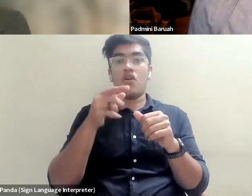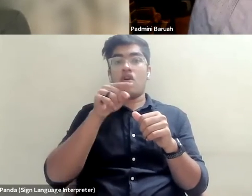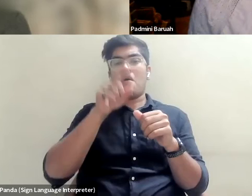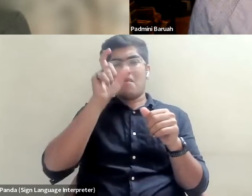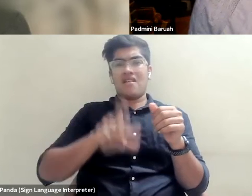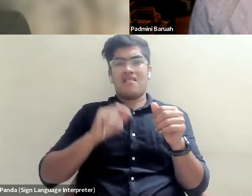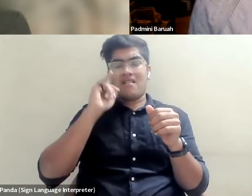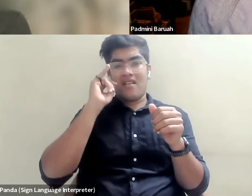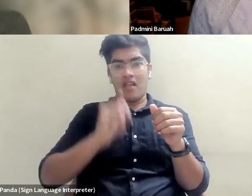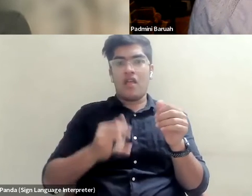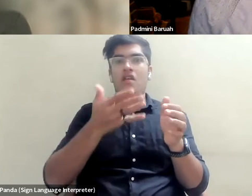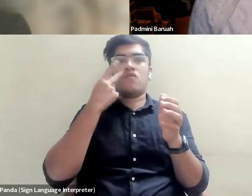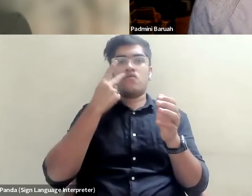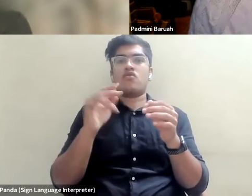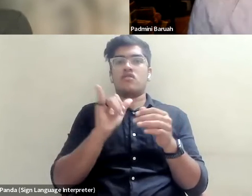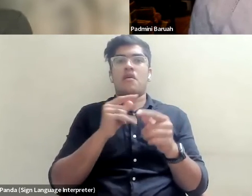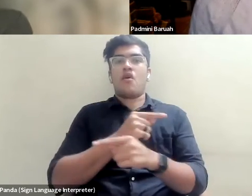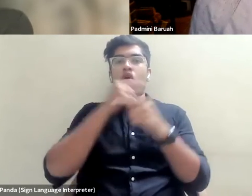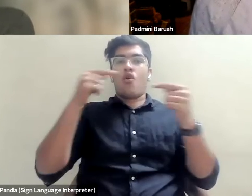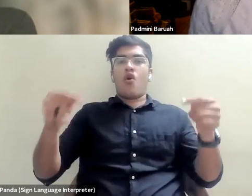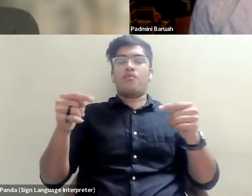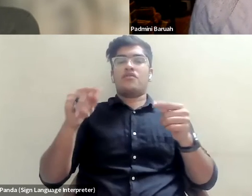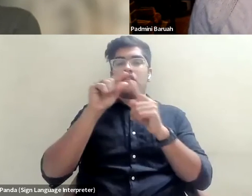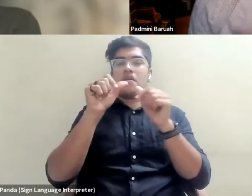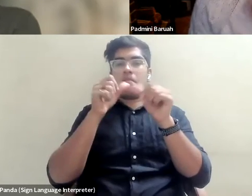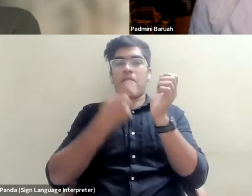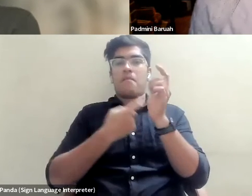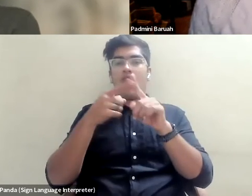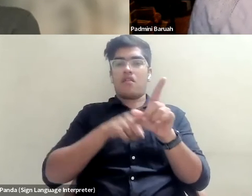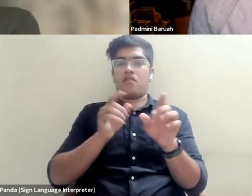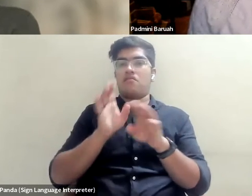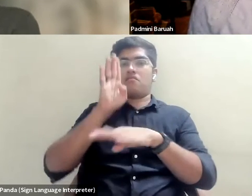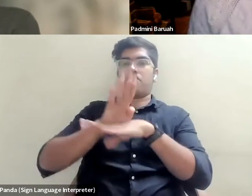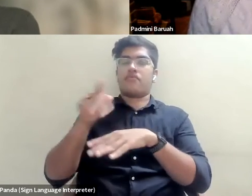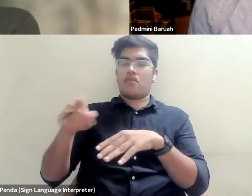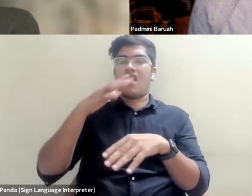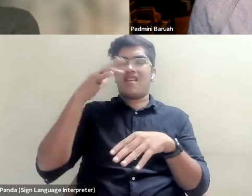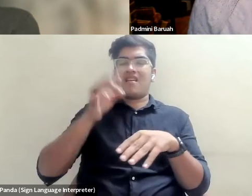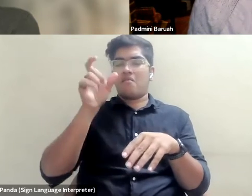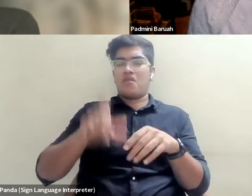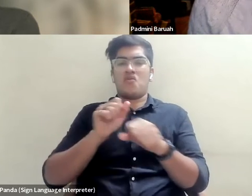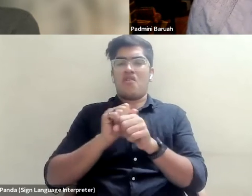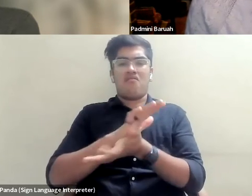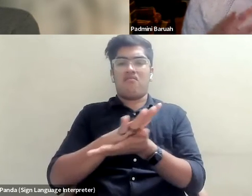opposite party in the writ petition because he messed up the case. So a lot of times people,